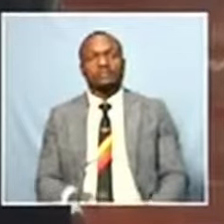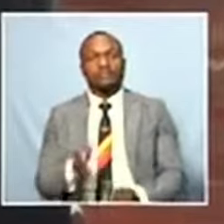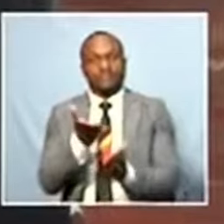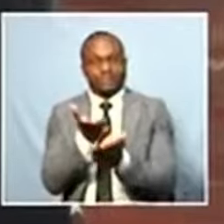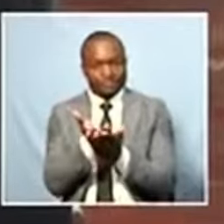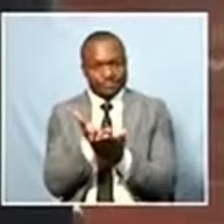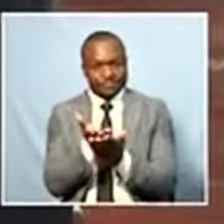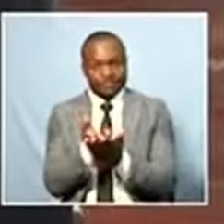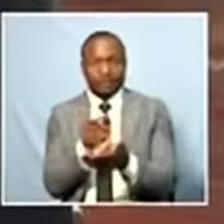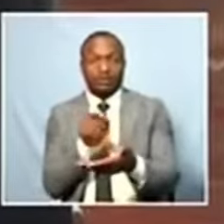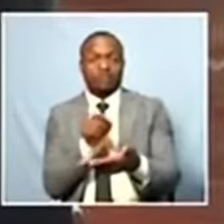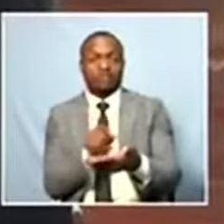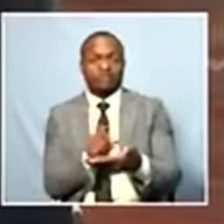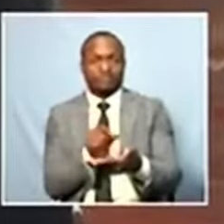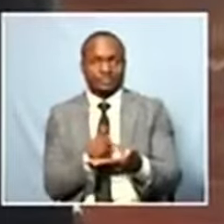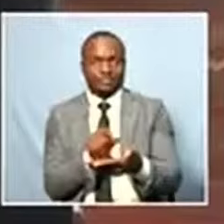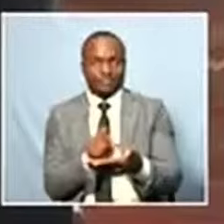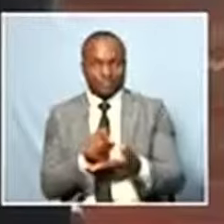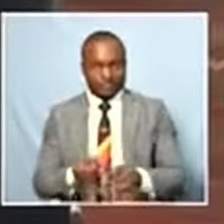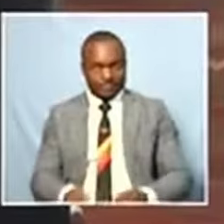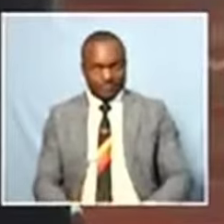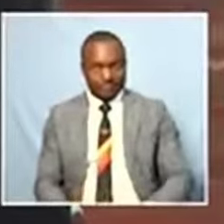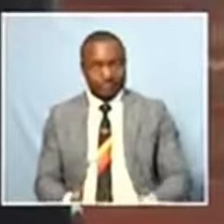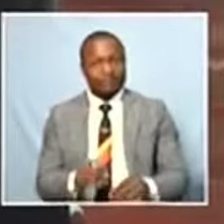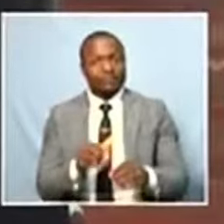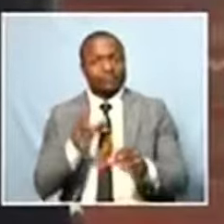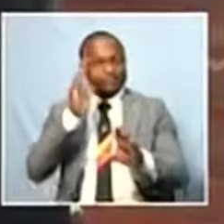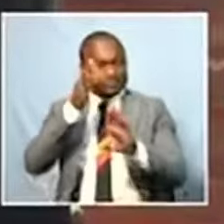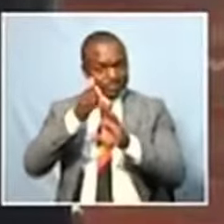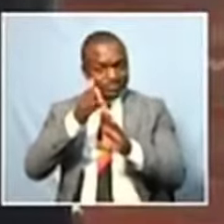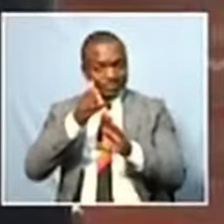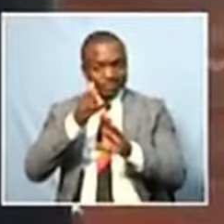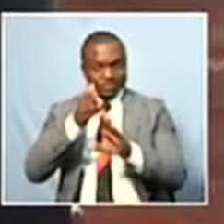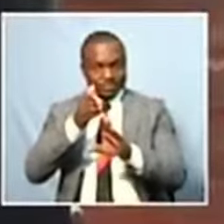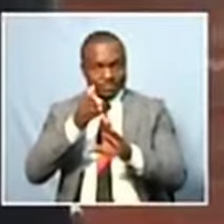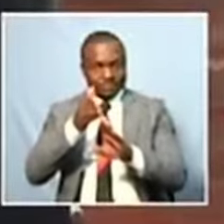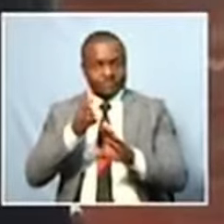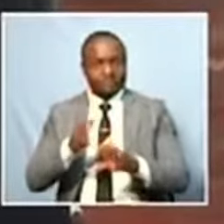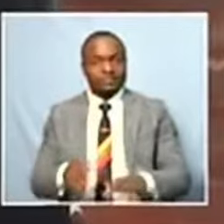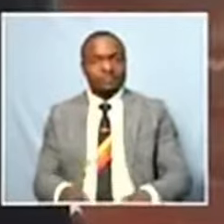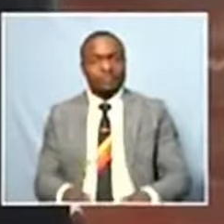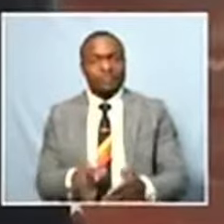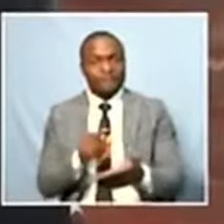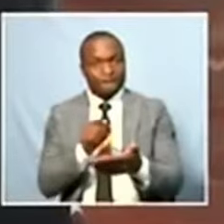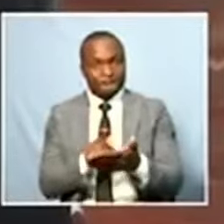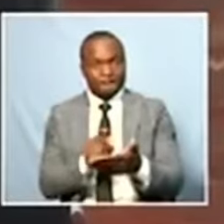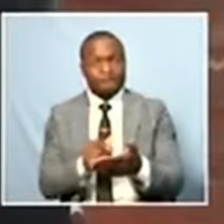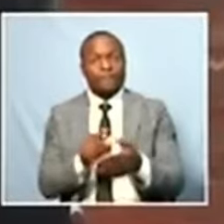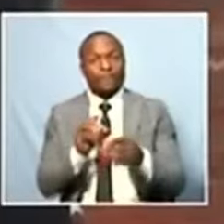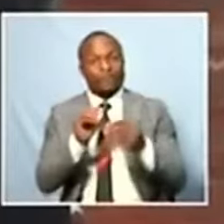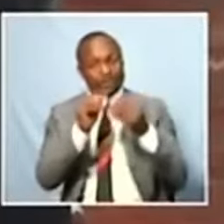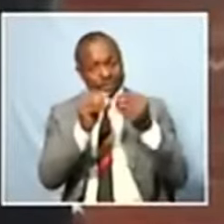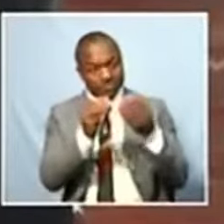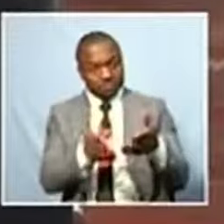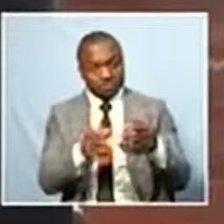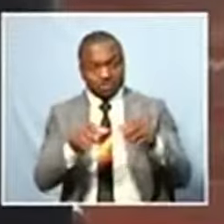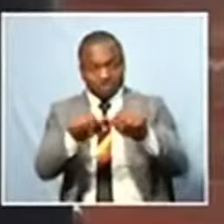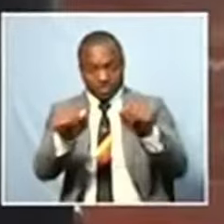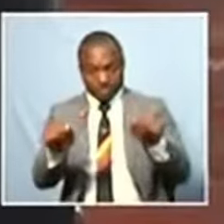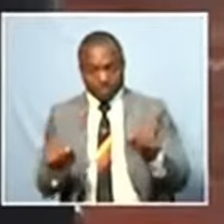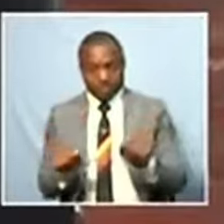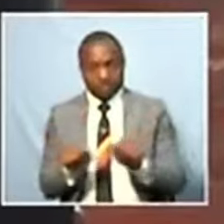suggested here, and more specifically to the milk. Maybe just to give a general